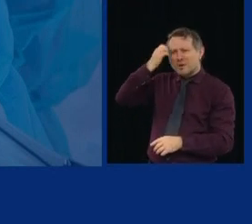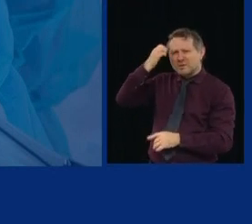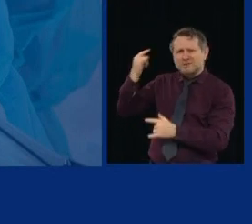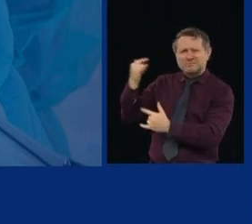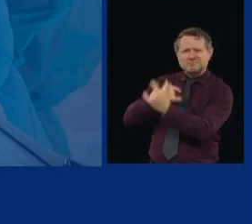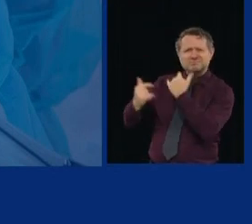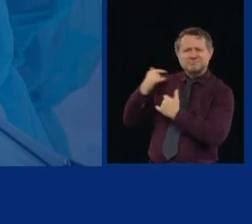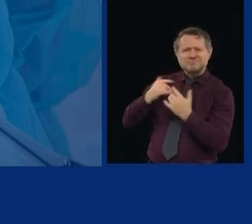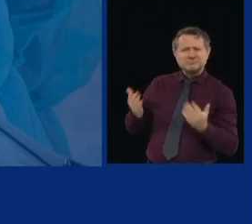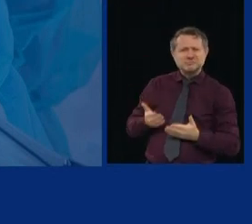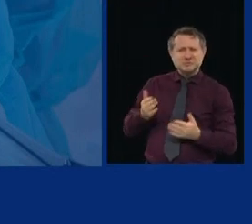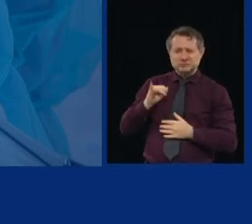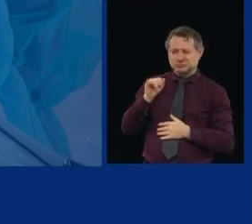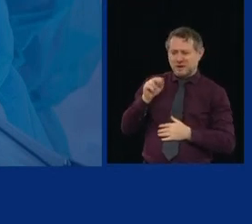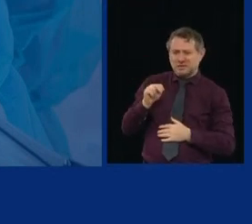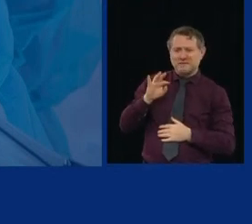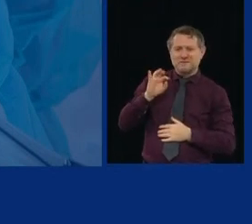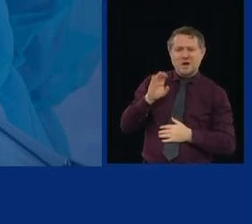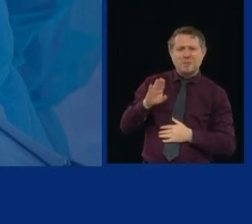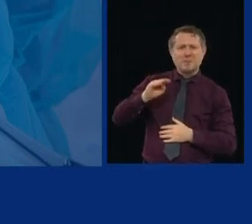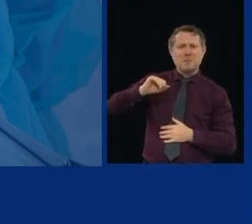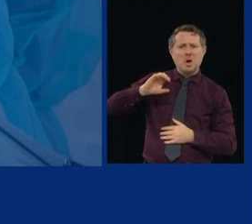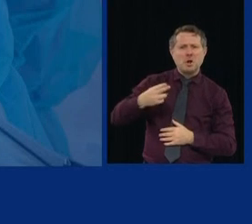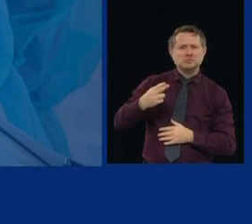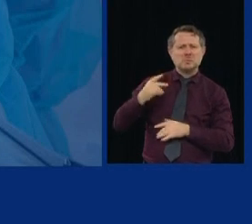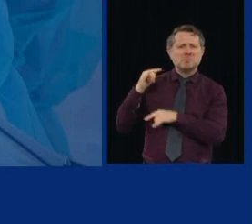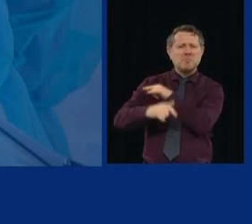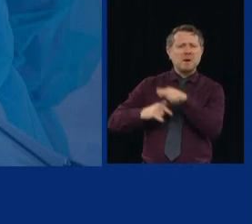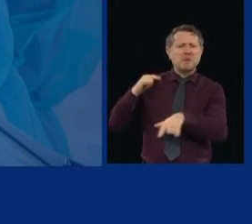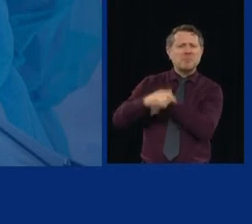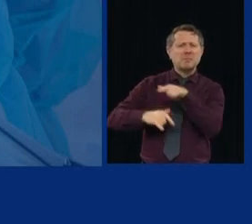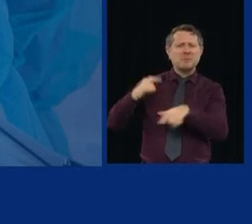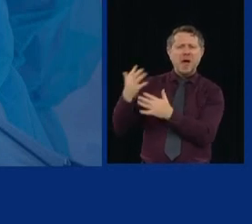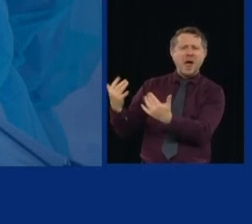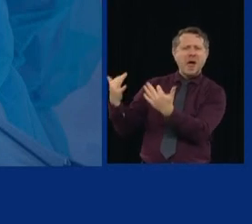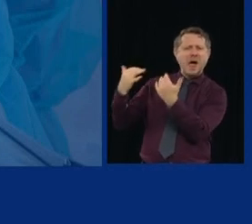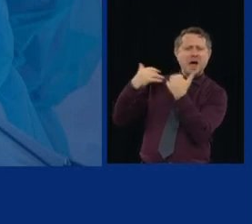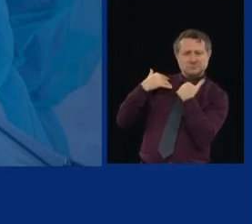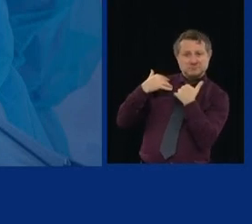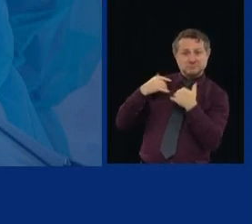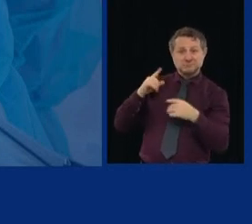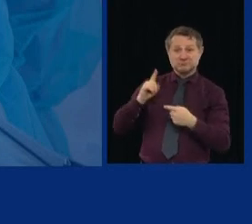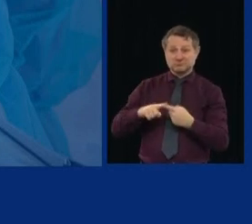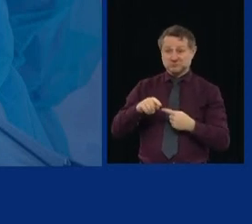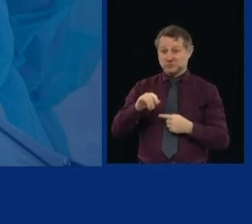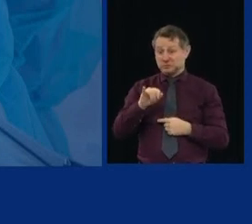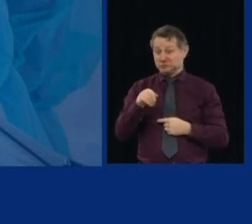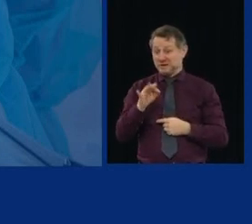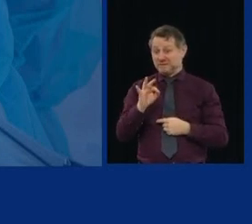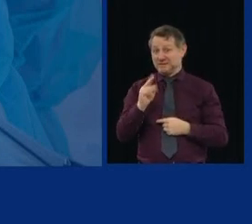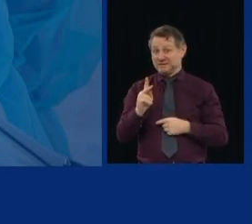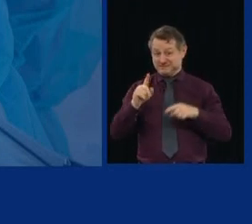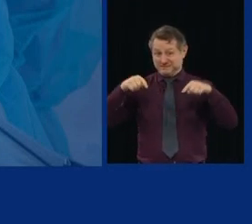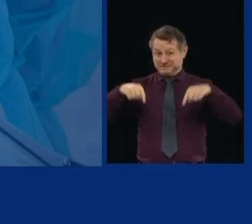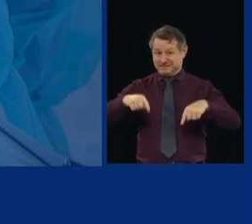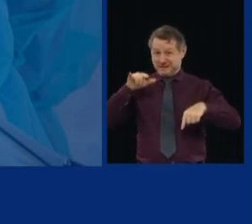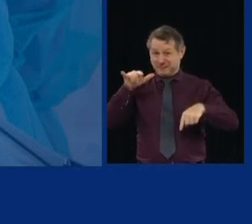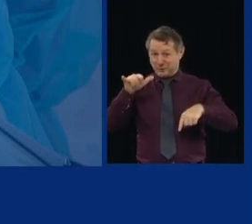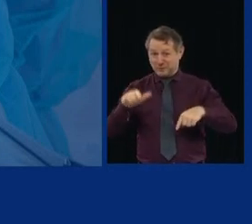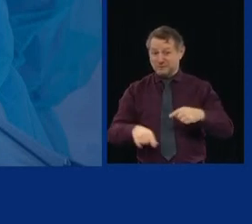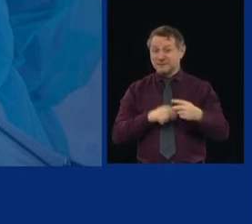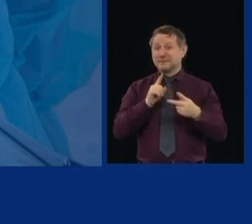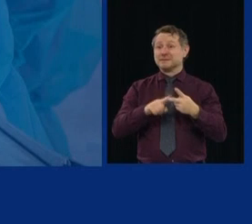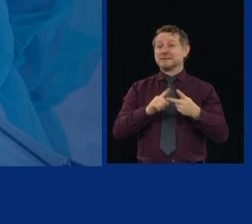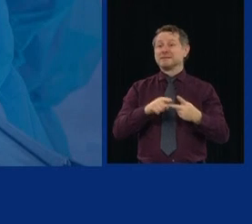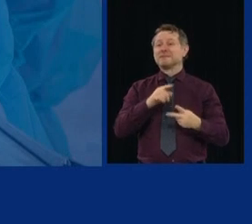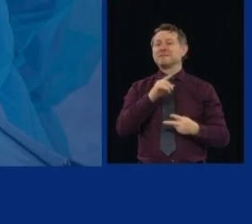they landed at JFK Airport, which was one of the funnel airports, if you remember. So the problem